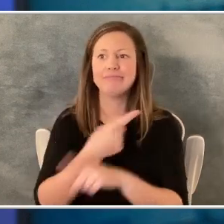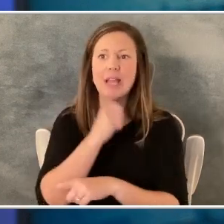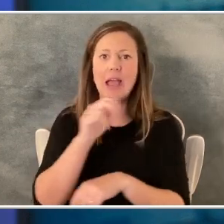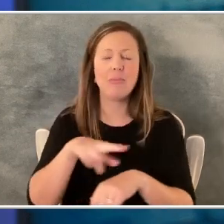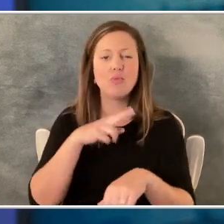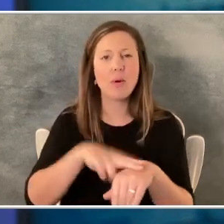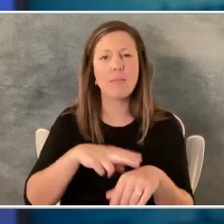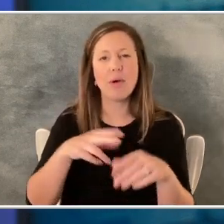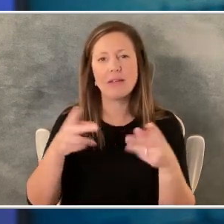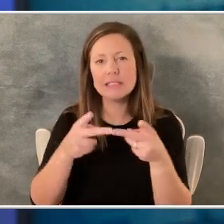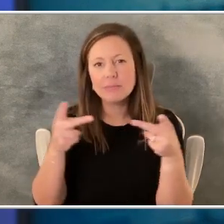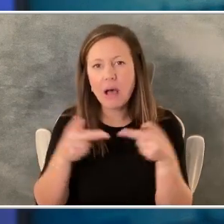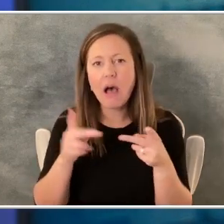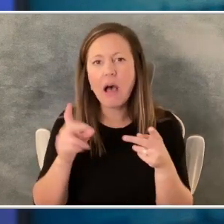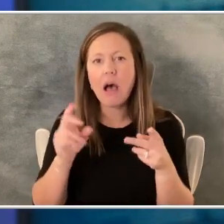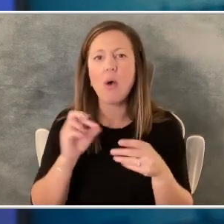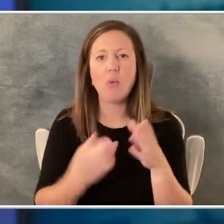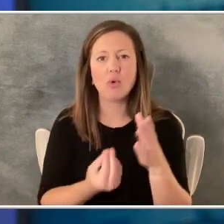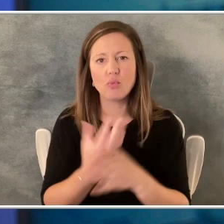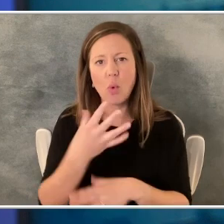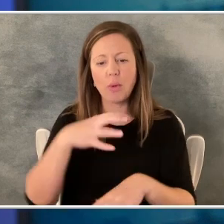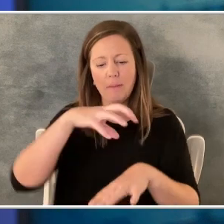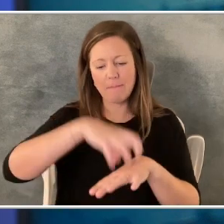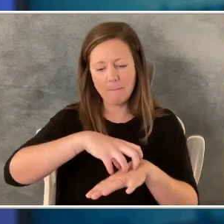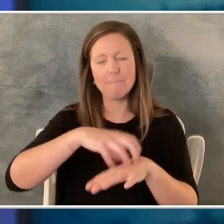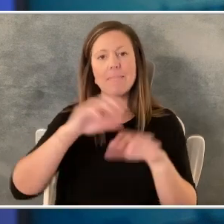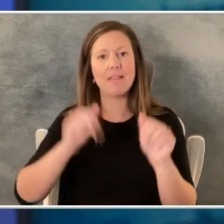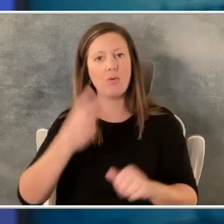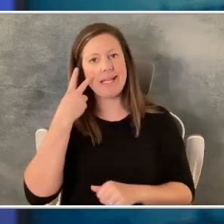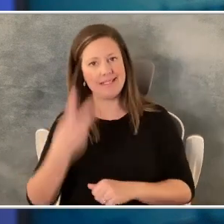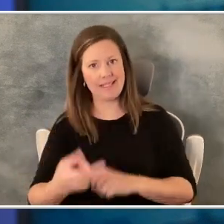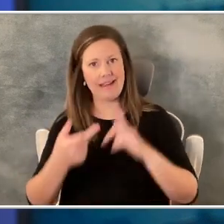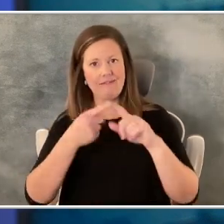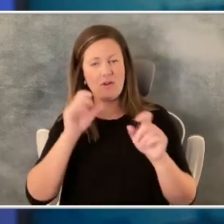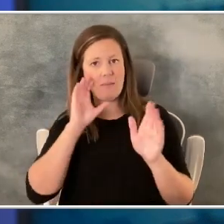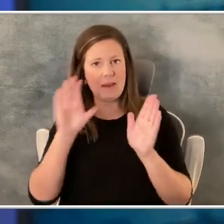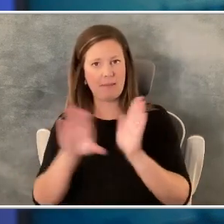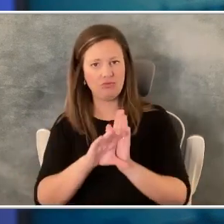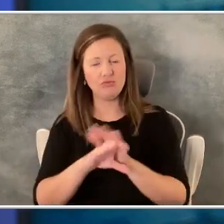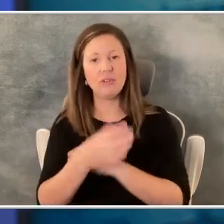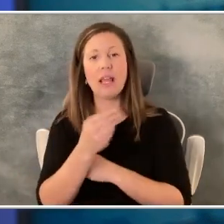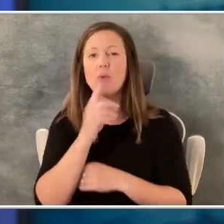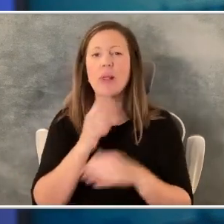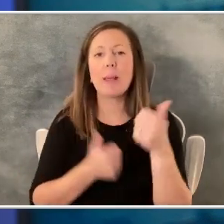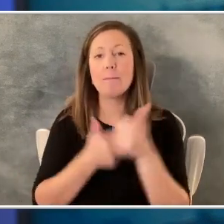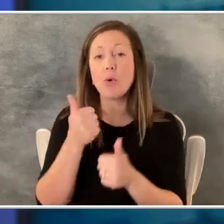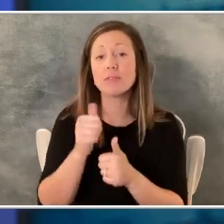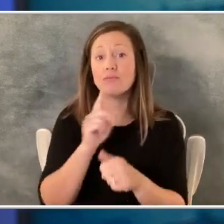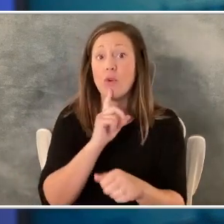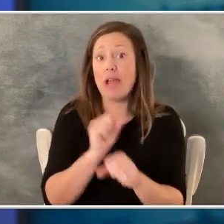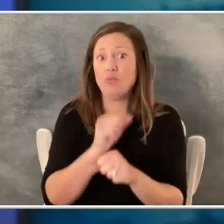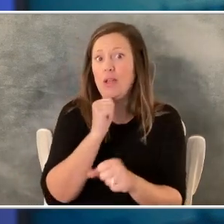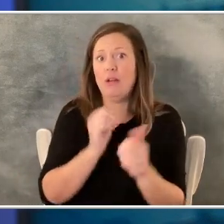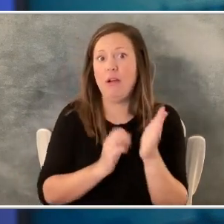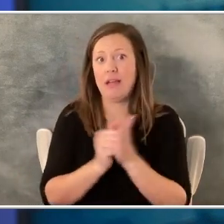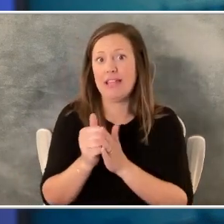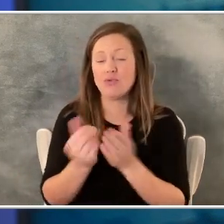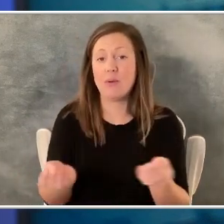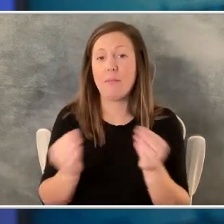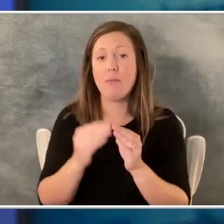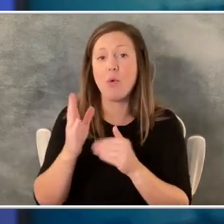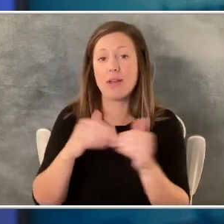imaging, like a chest X-ray or a CT scan. And the vast majority of these are actually non-cancerous. So over 90% are actually